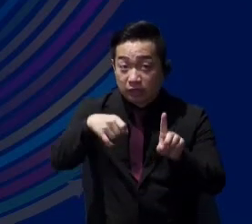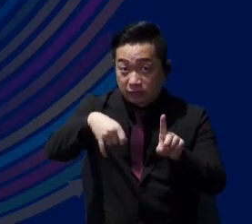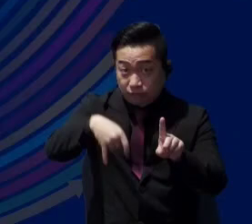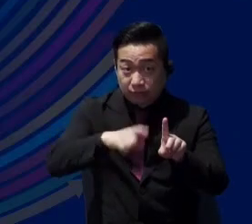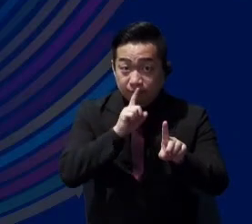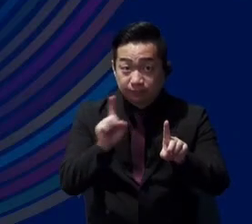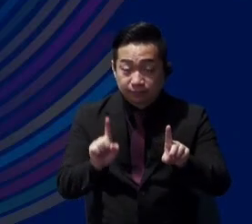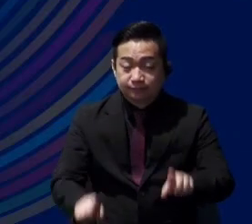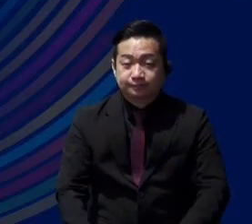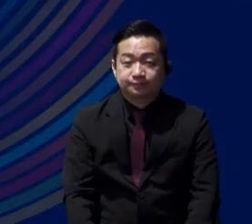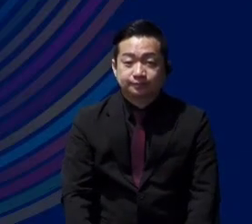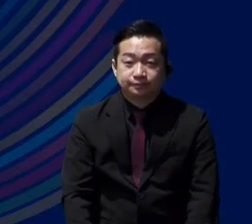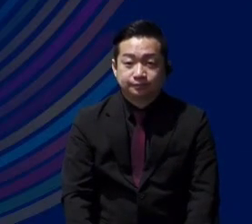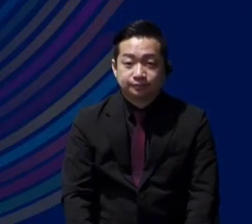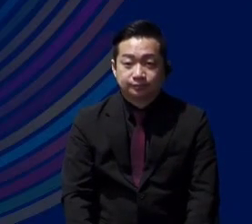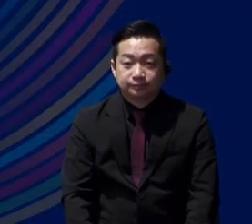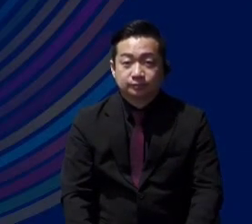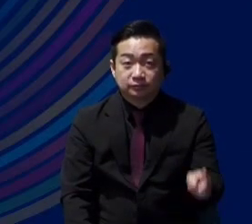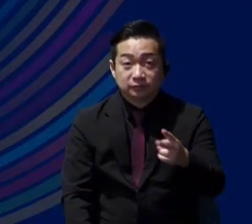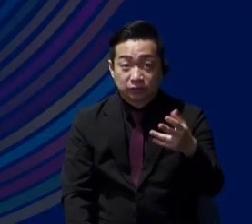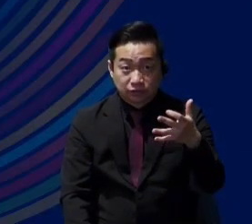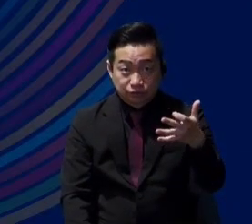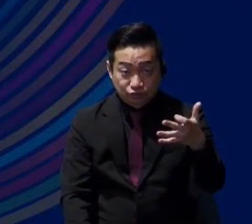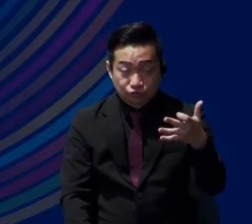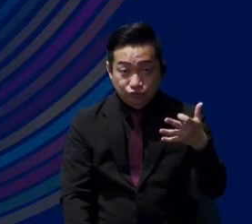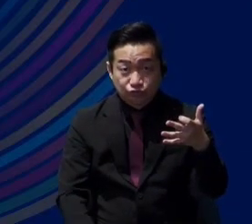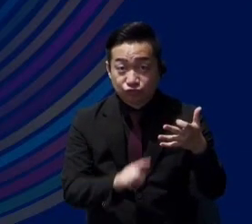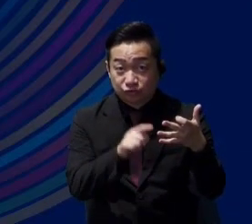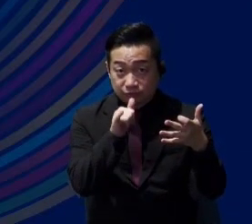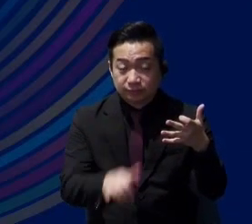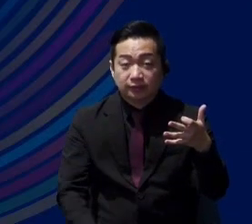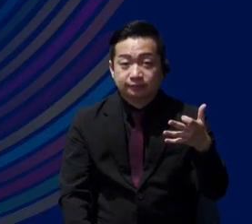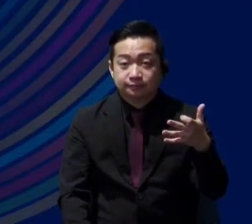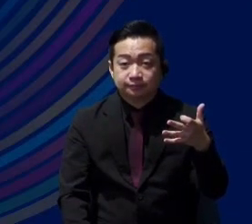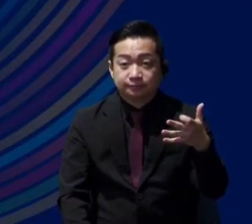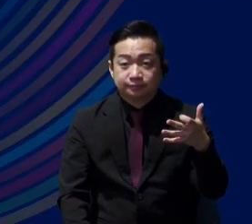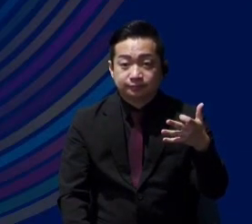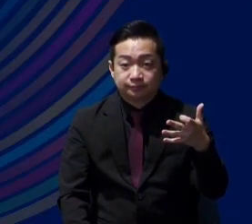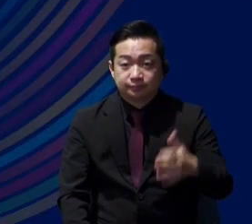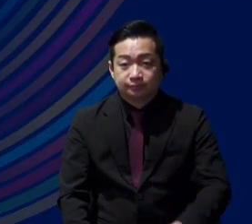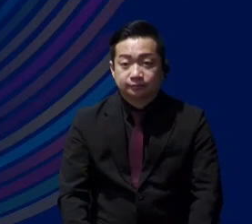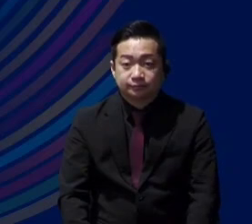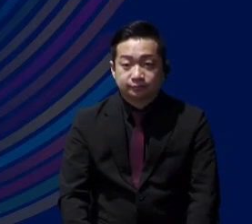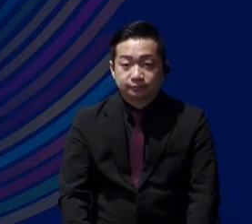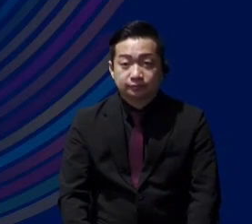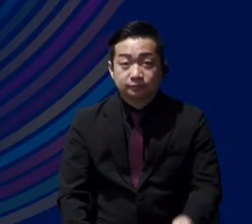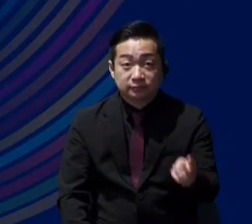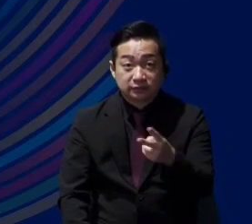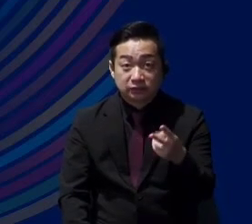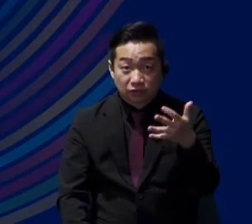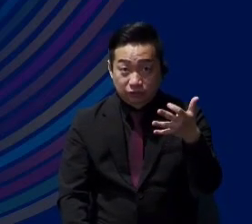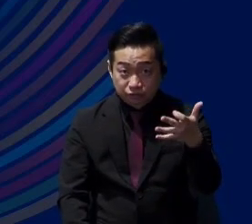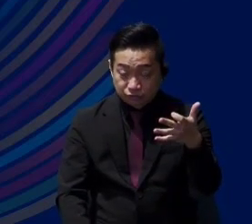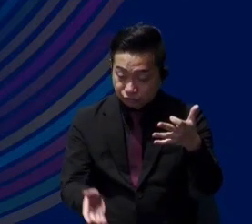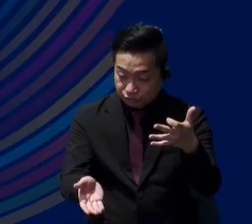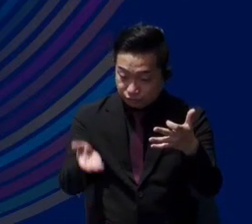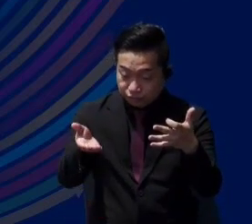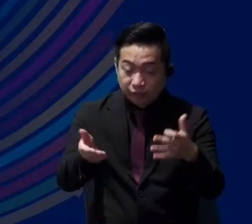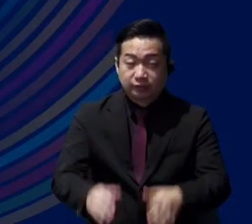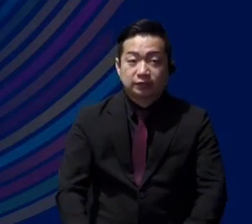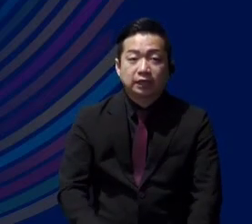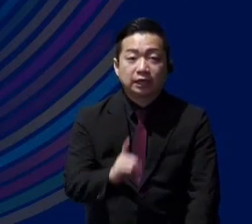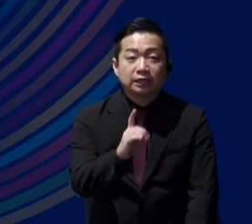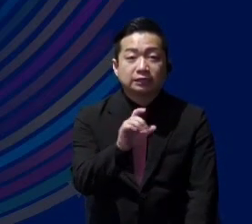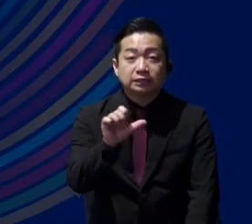This is 2019, sorry. Low back pain, diabetes, self-harm, and other